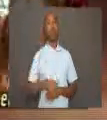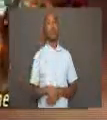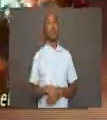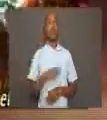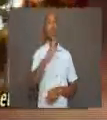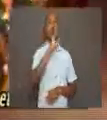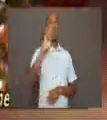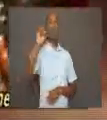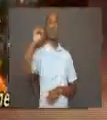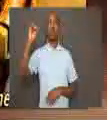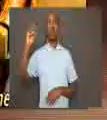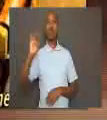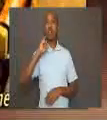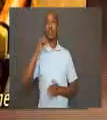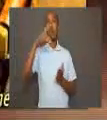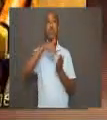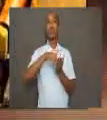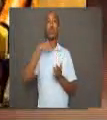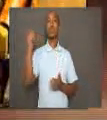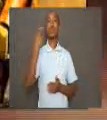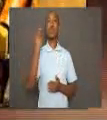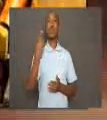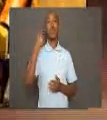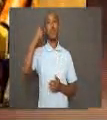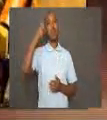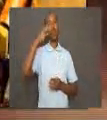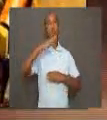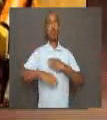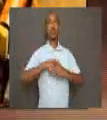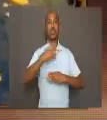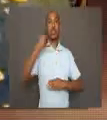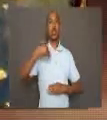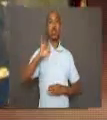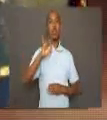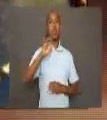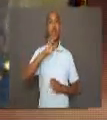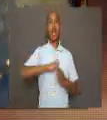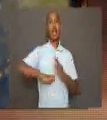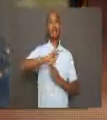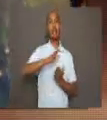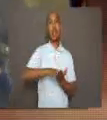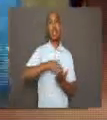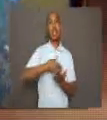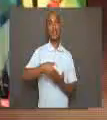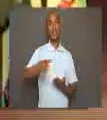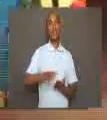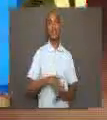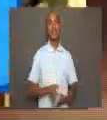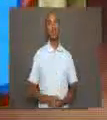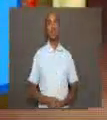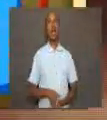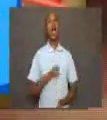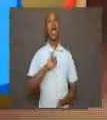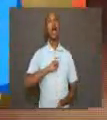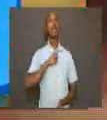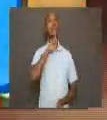Copper 2 sulfate is also useful for the process of electroplating. I am